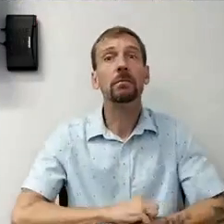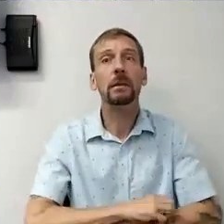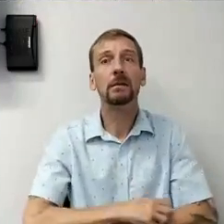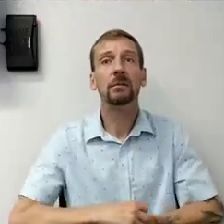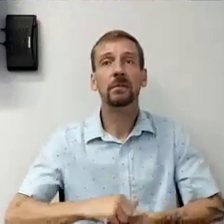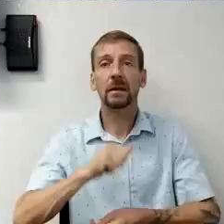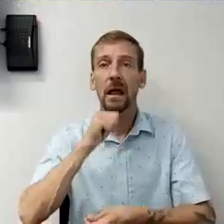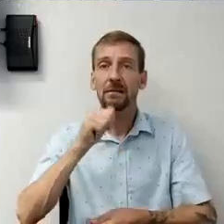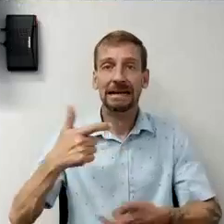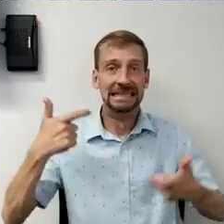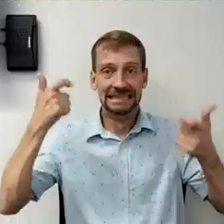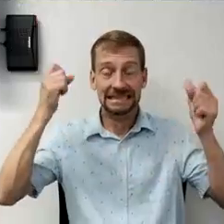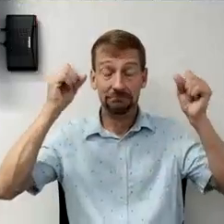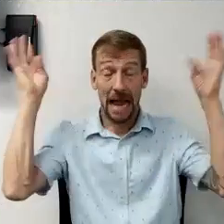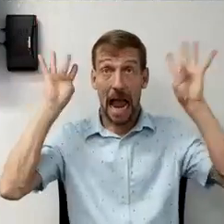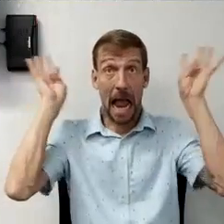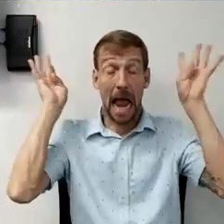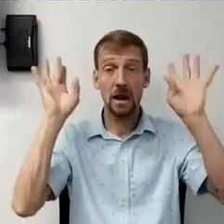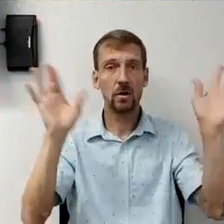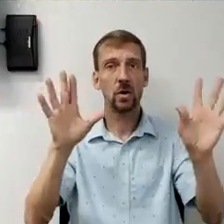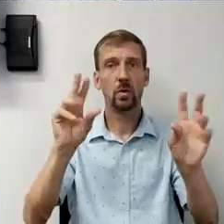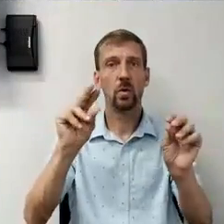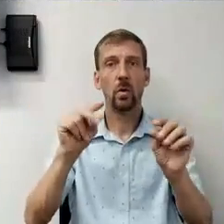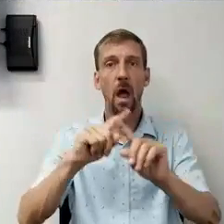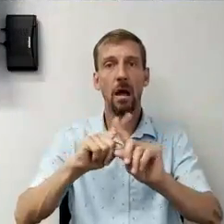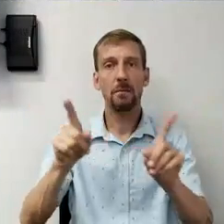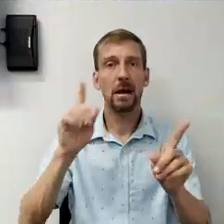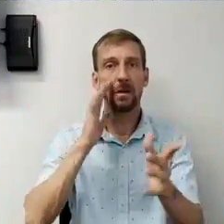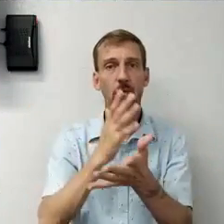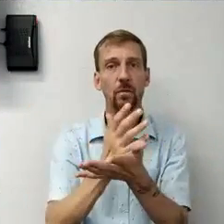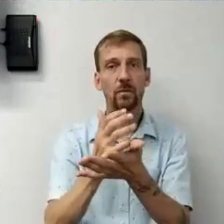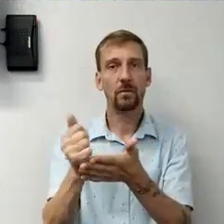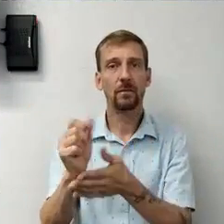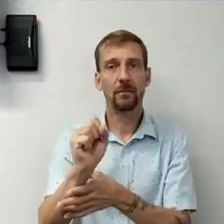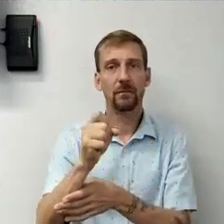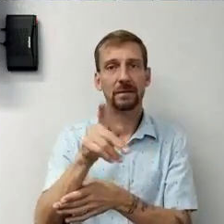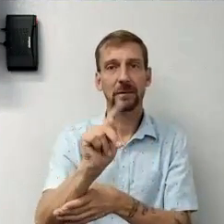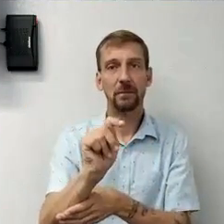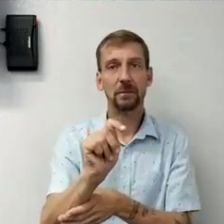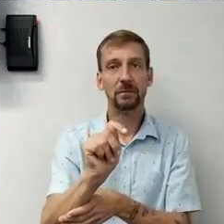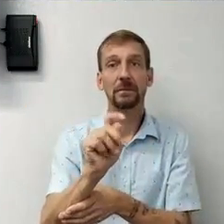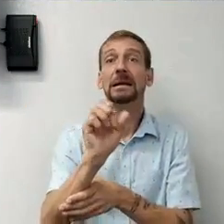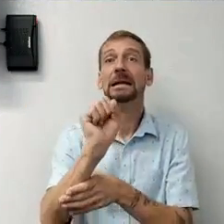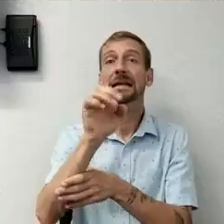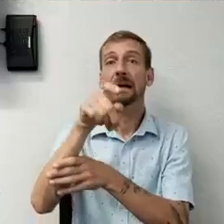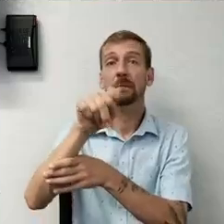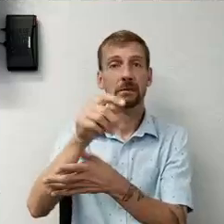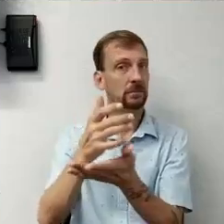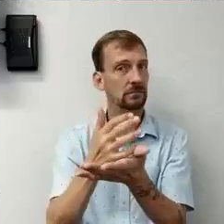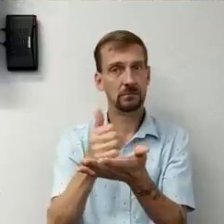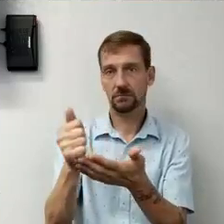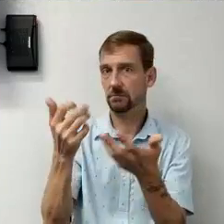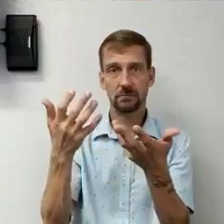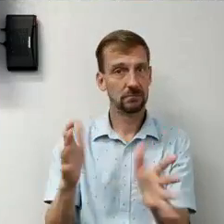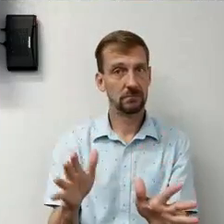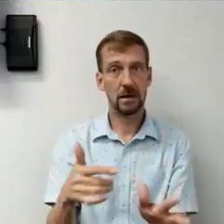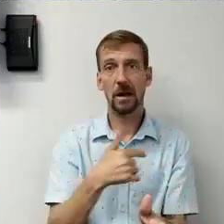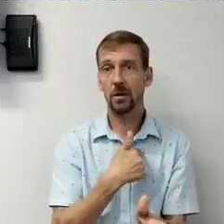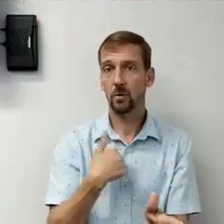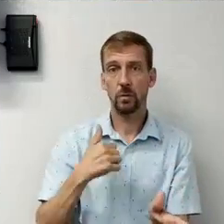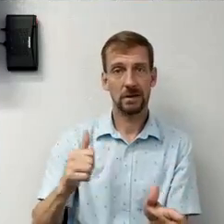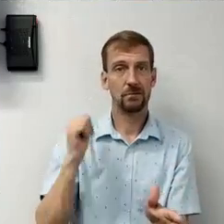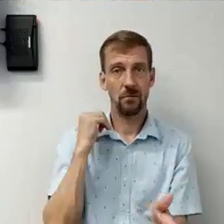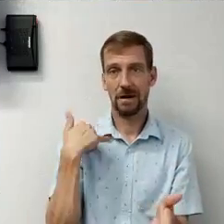not lighting our hair on fire, but it runs out in September. So September will be the last month that will record